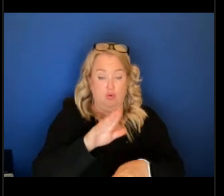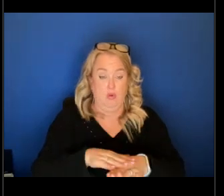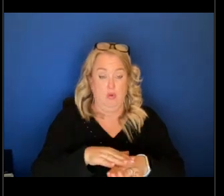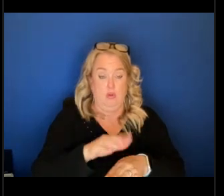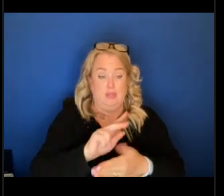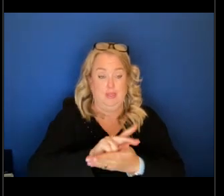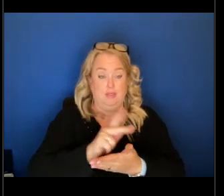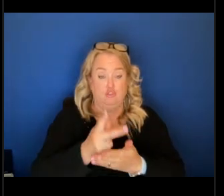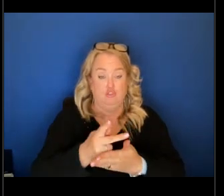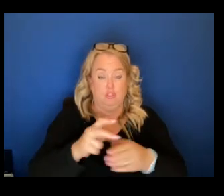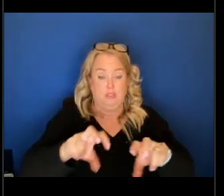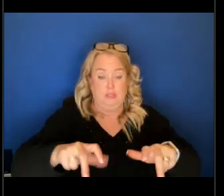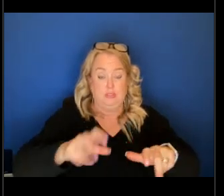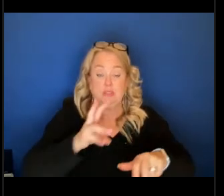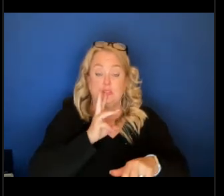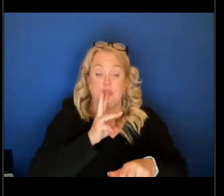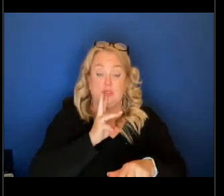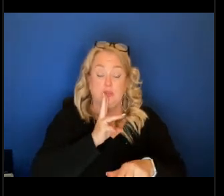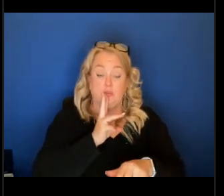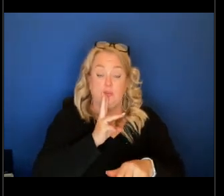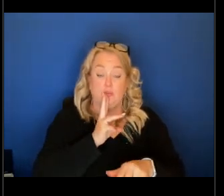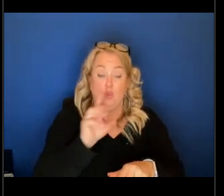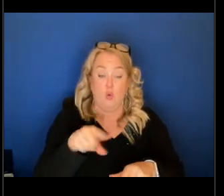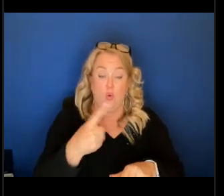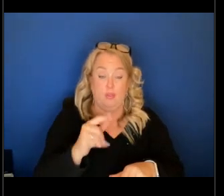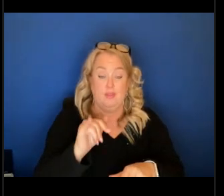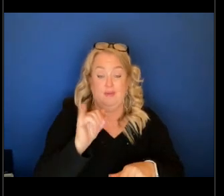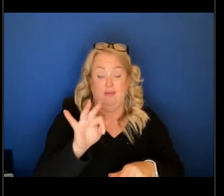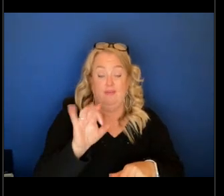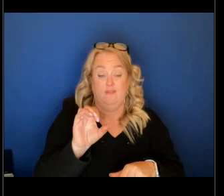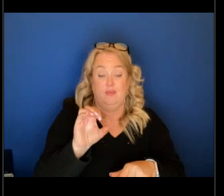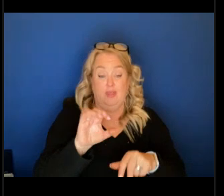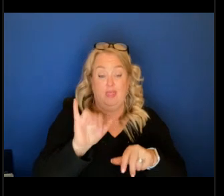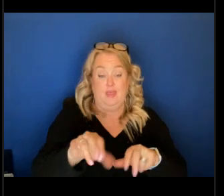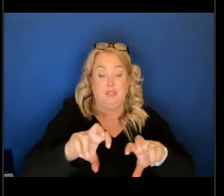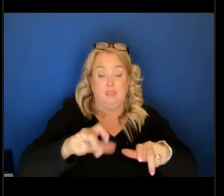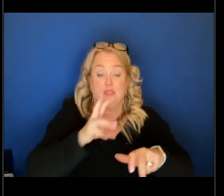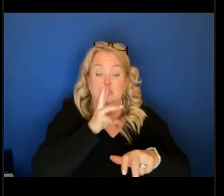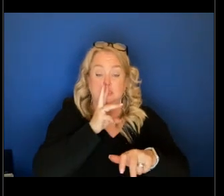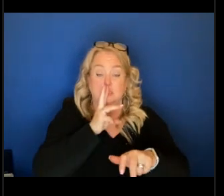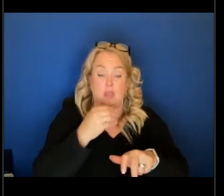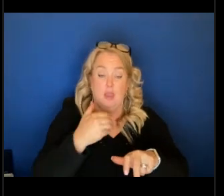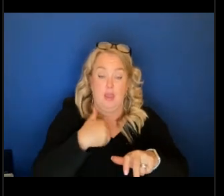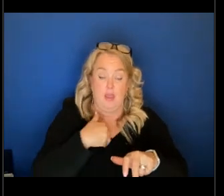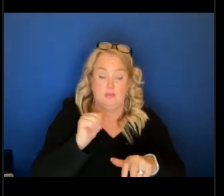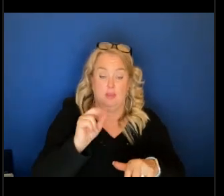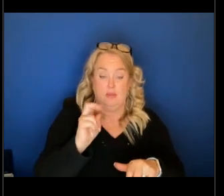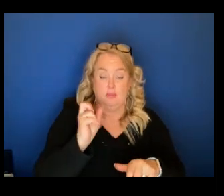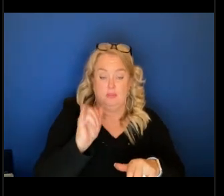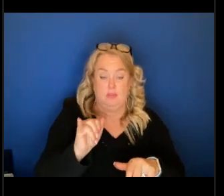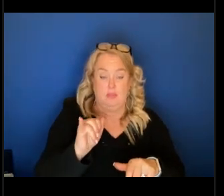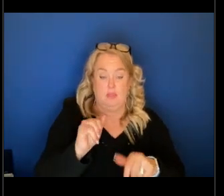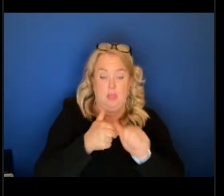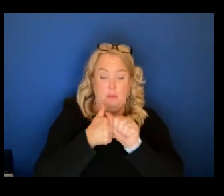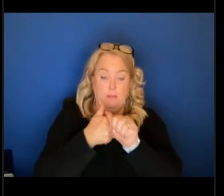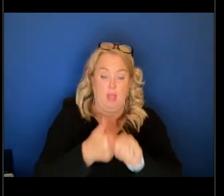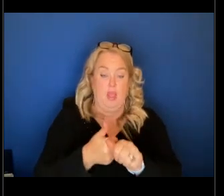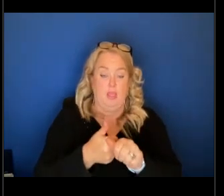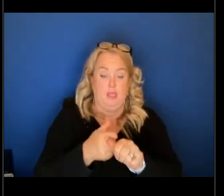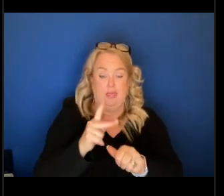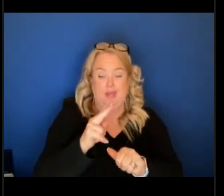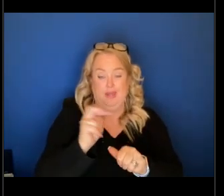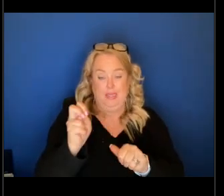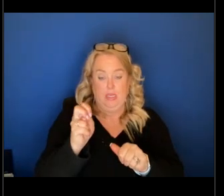sink unless the sink has ANSI compliant knee space